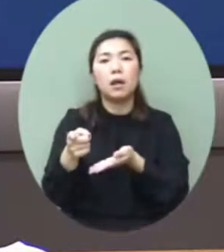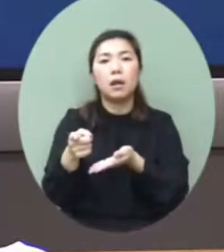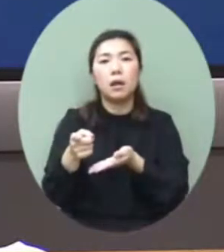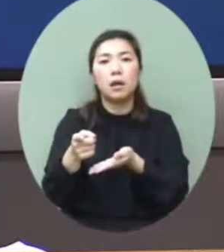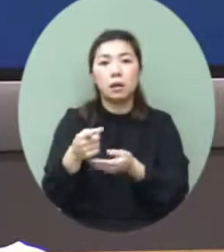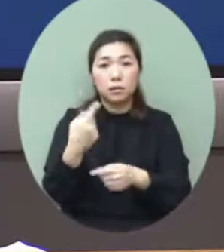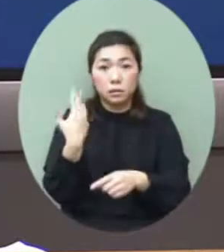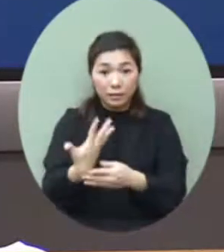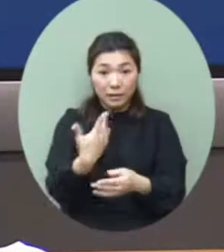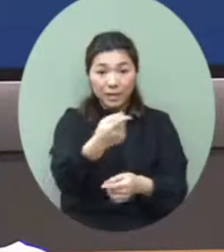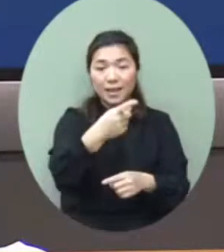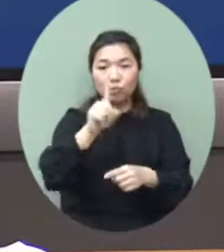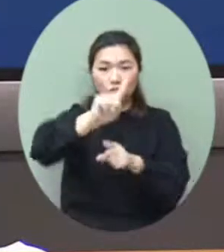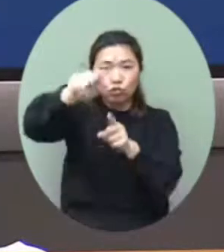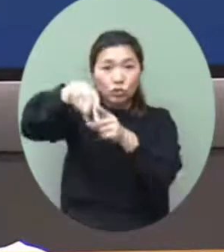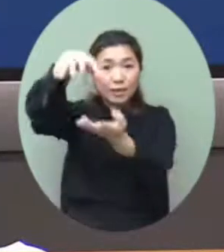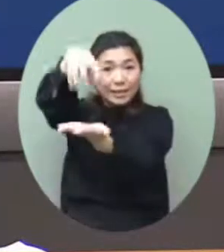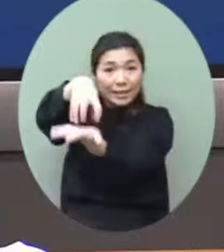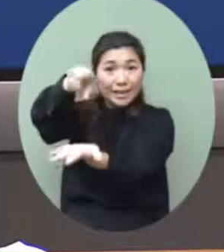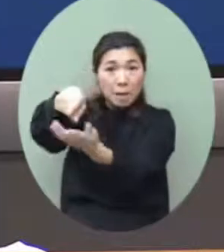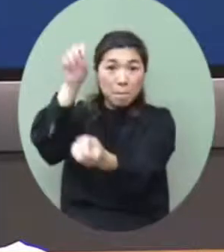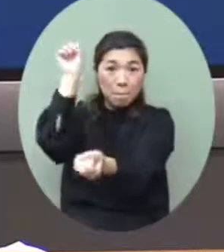200 places